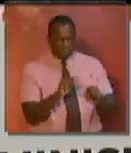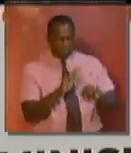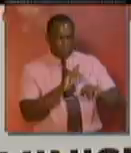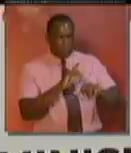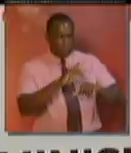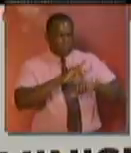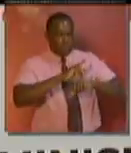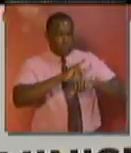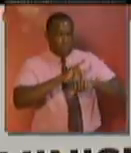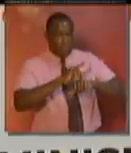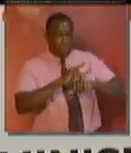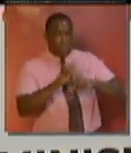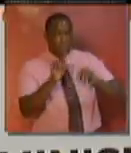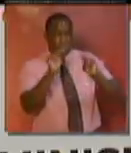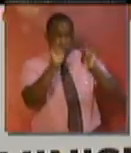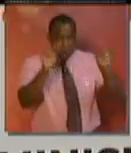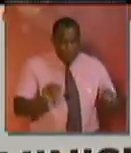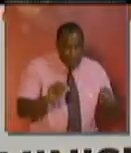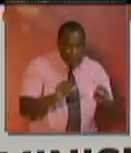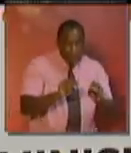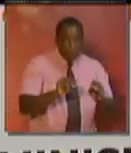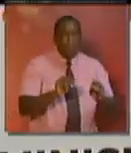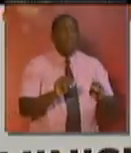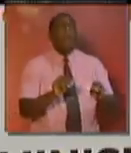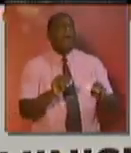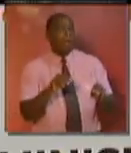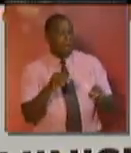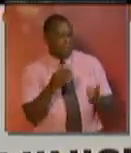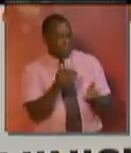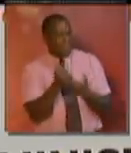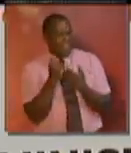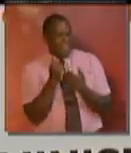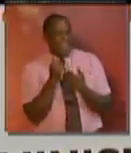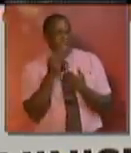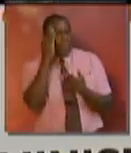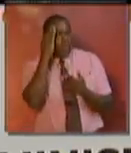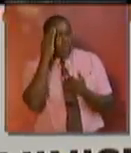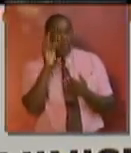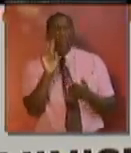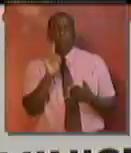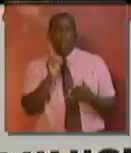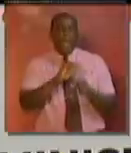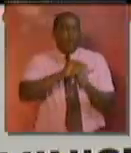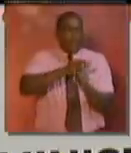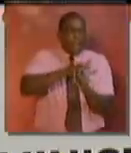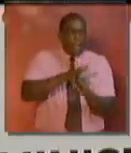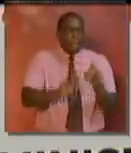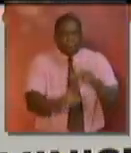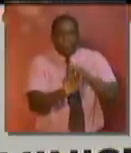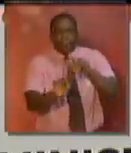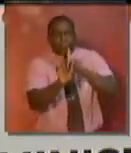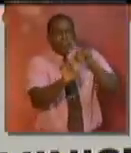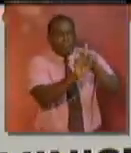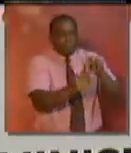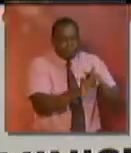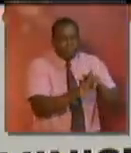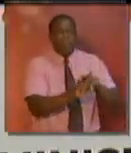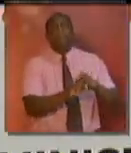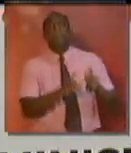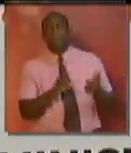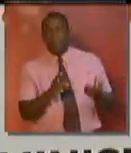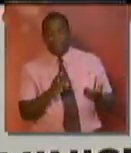layers, literally, of information on the cases as they arise in the population. So we can, with